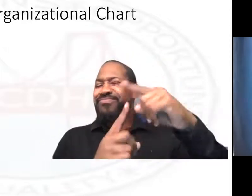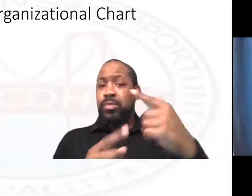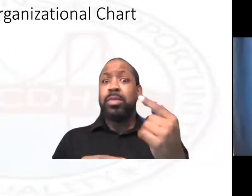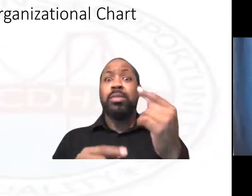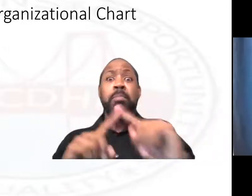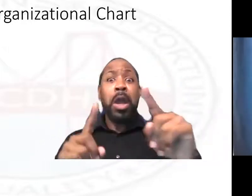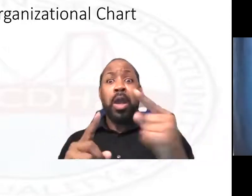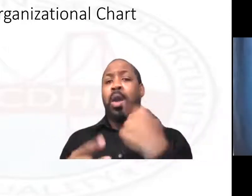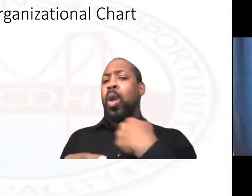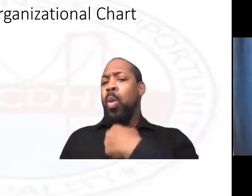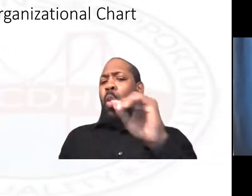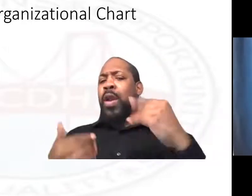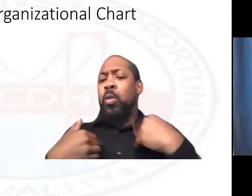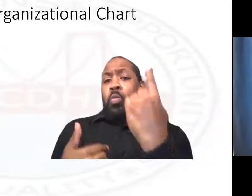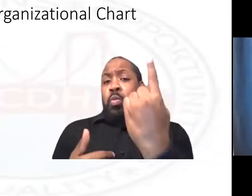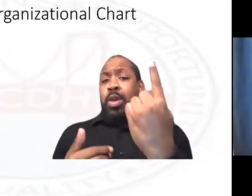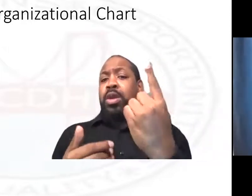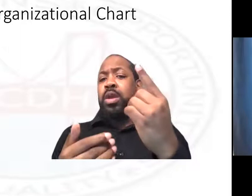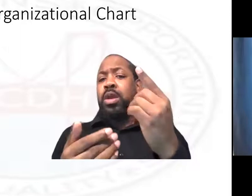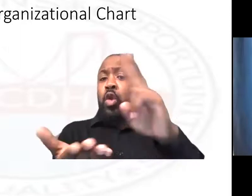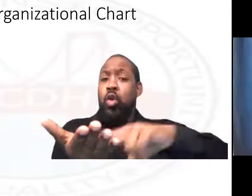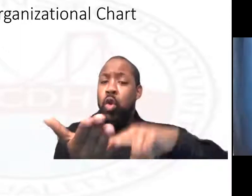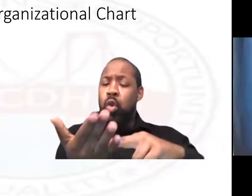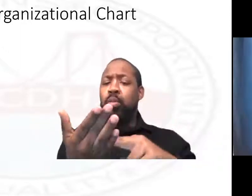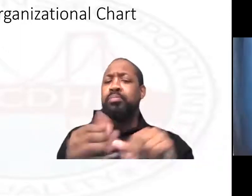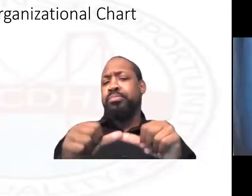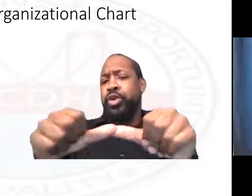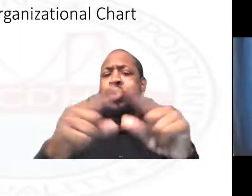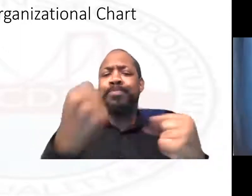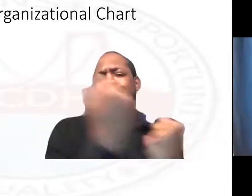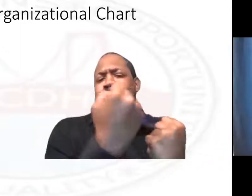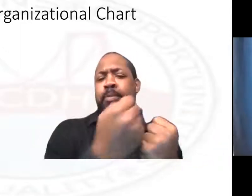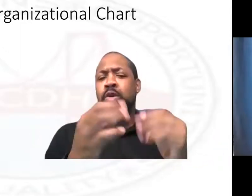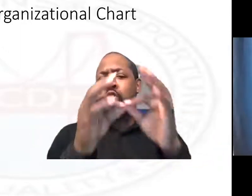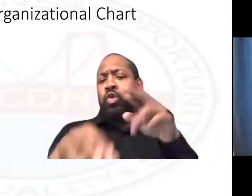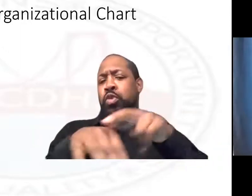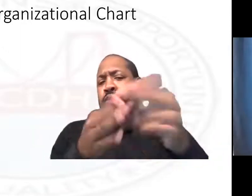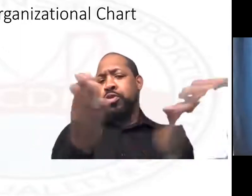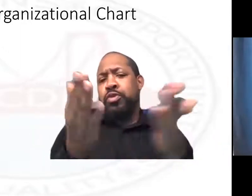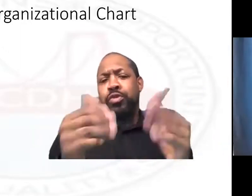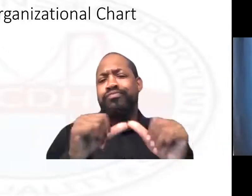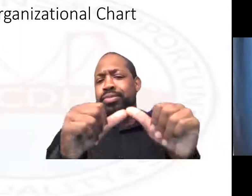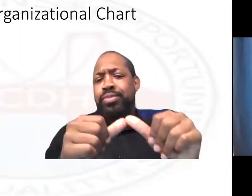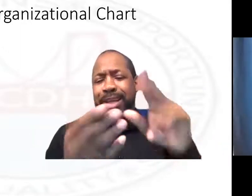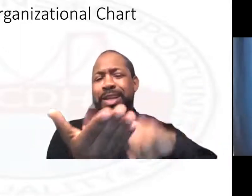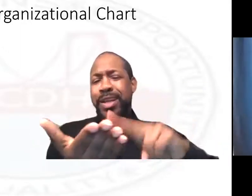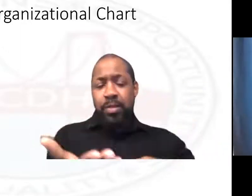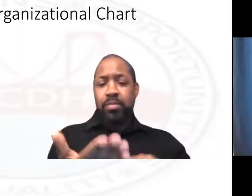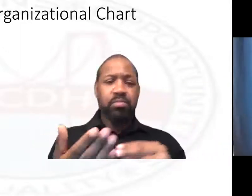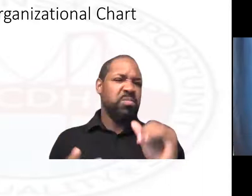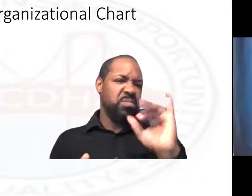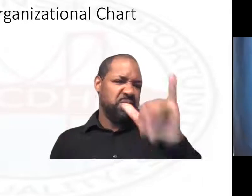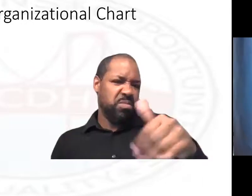years, but at that point they're temporary. So we do have 1 that's more of a permanent contract, and that goes